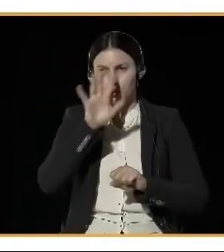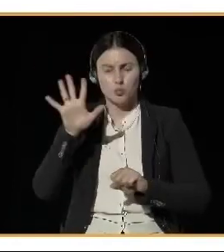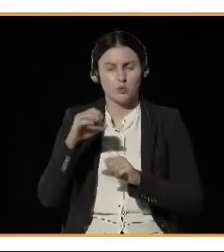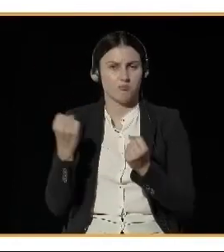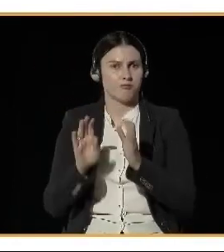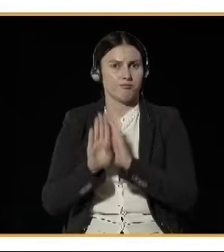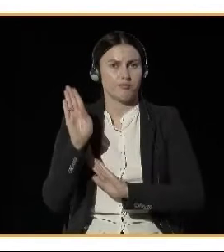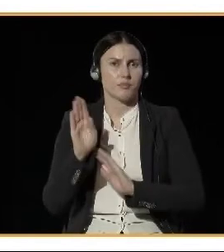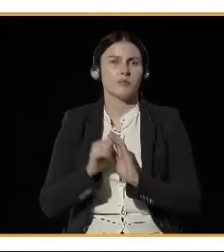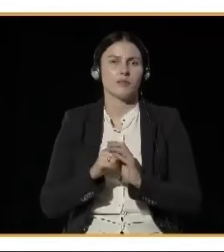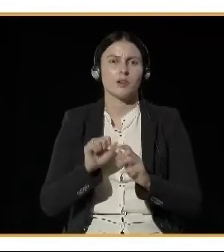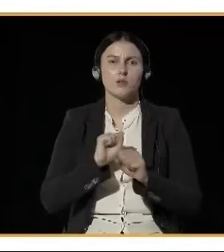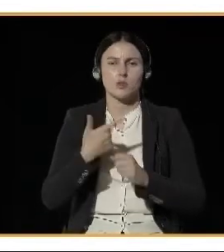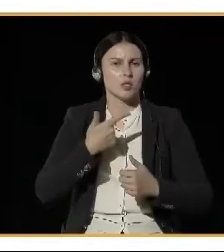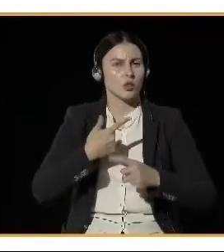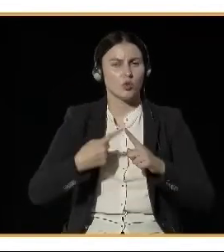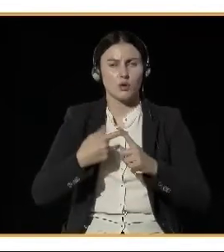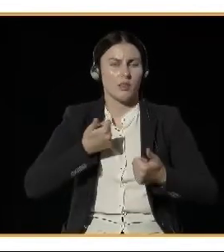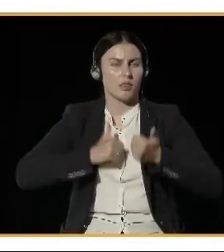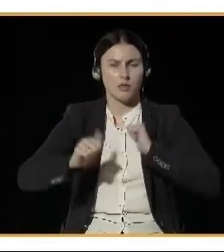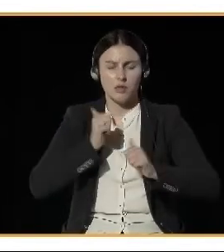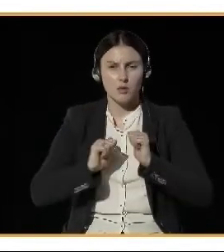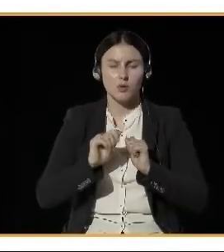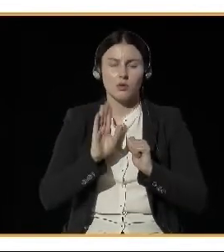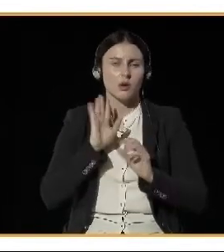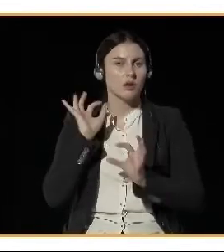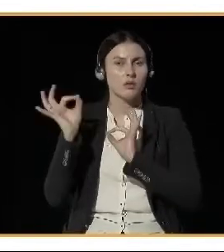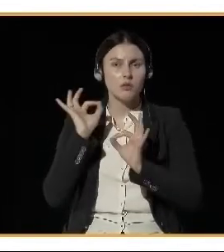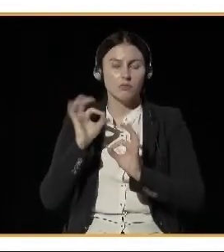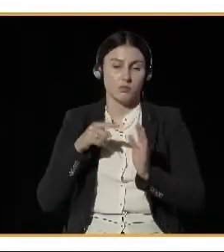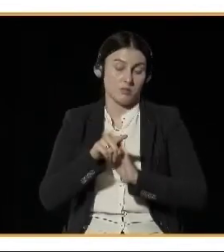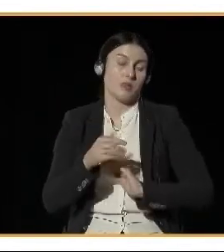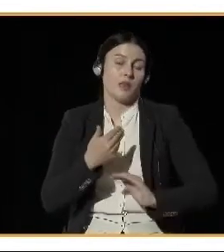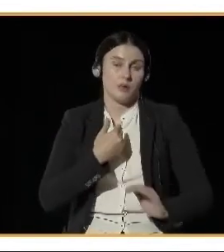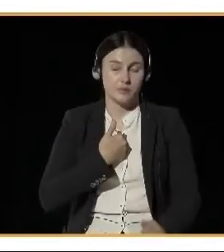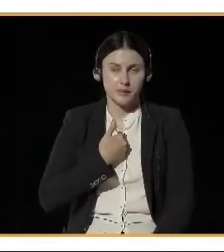disturbing information for me, and it means that we should